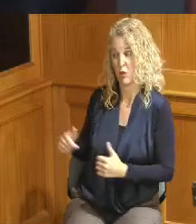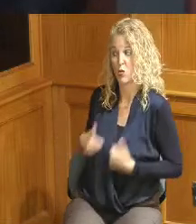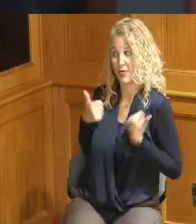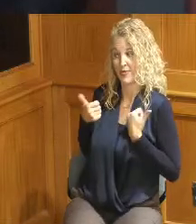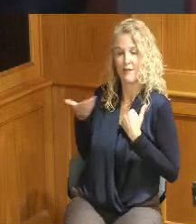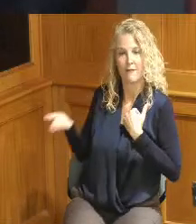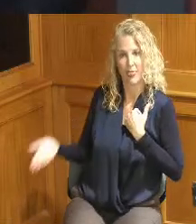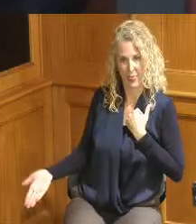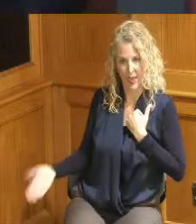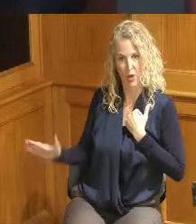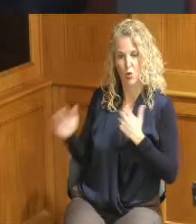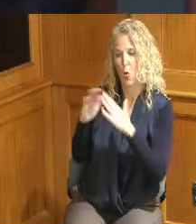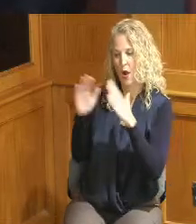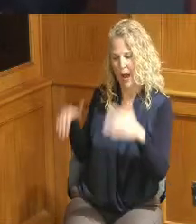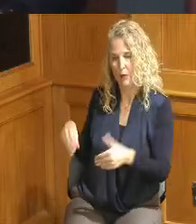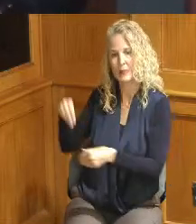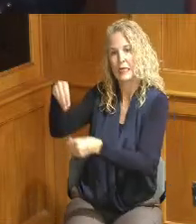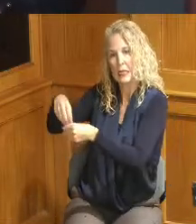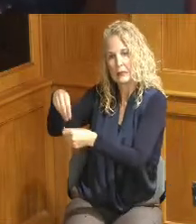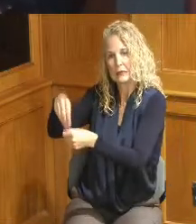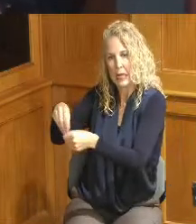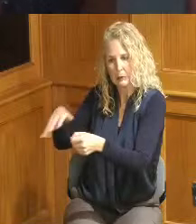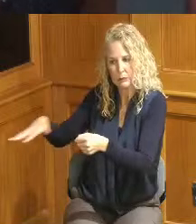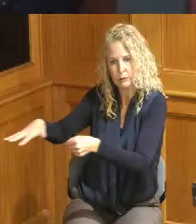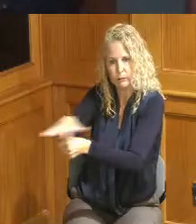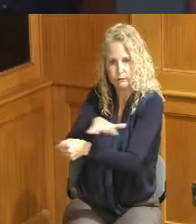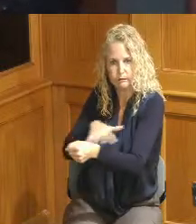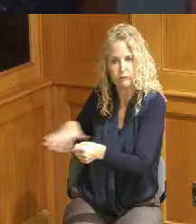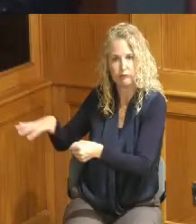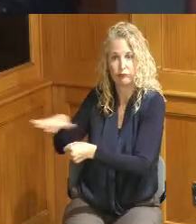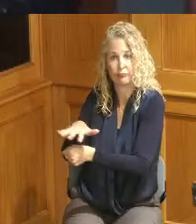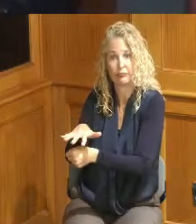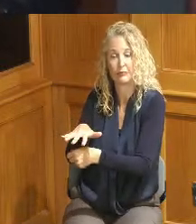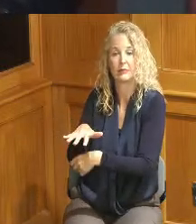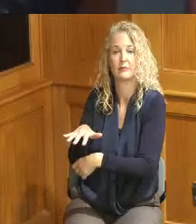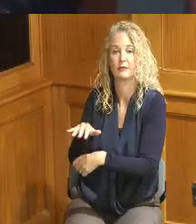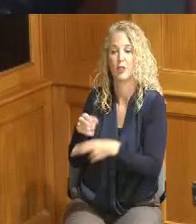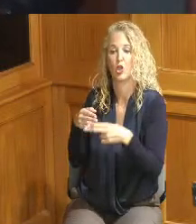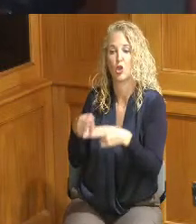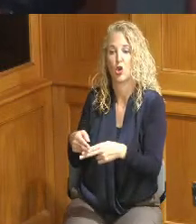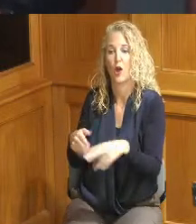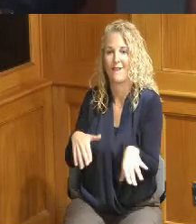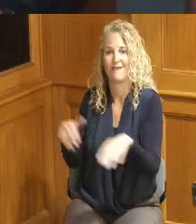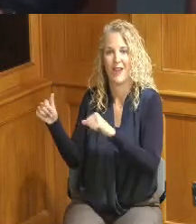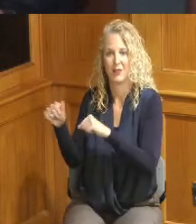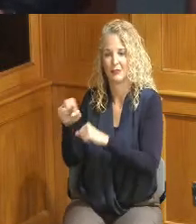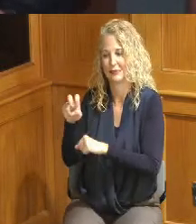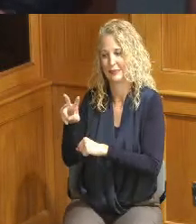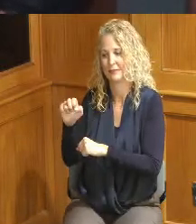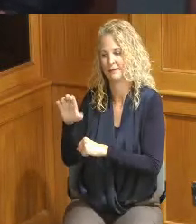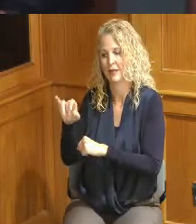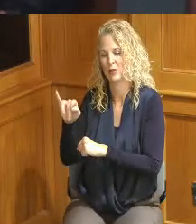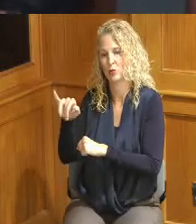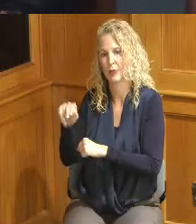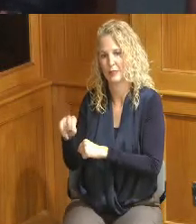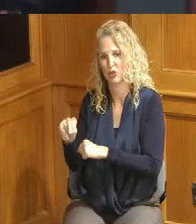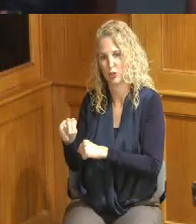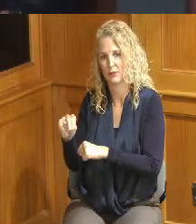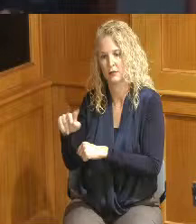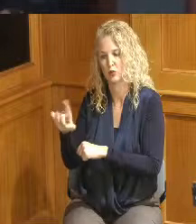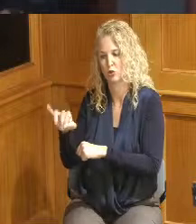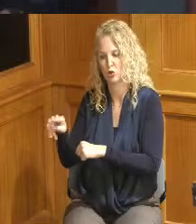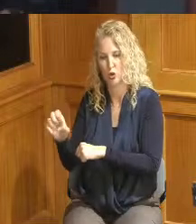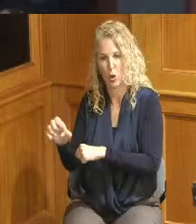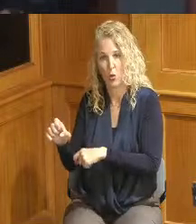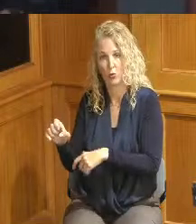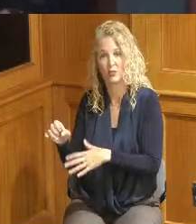the impact zone, which was literally what they're considered is the evacuation zone, because again, you